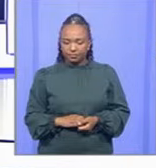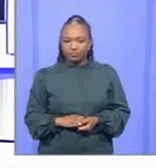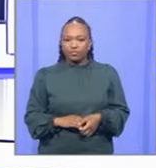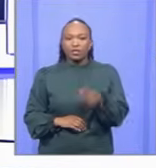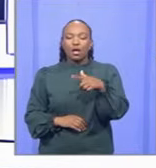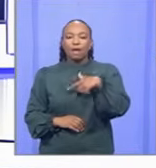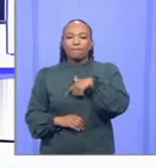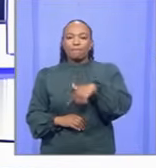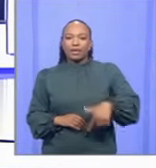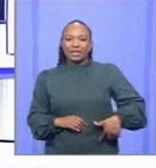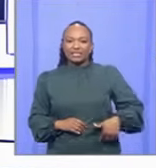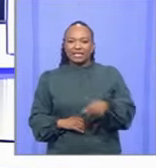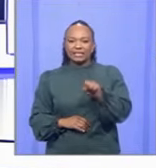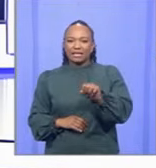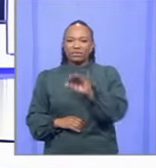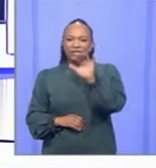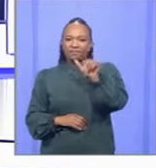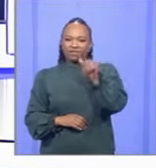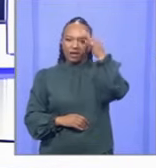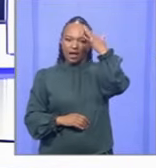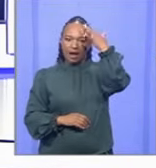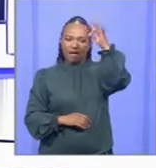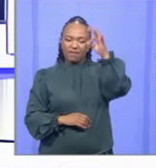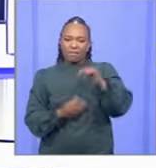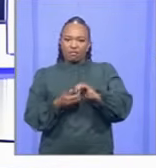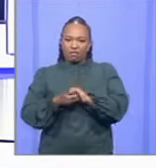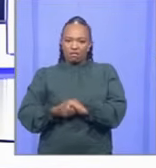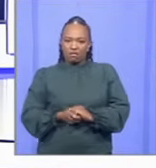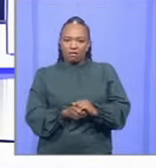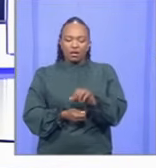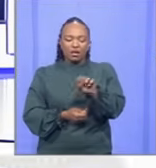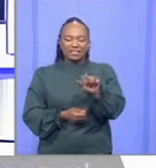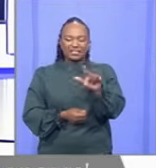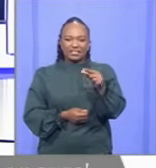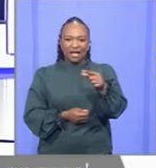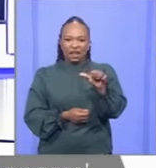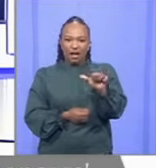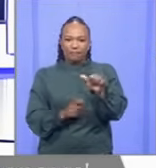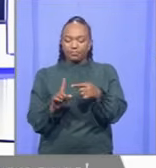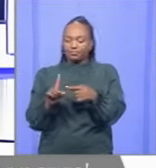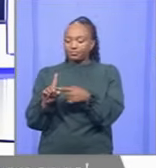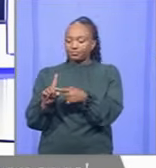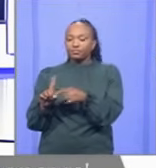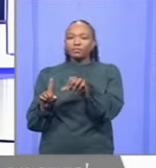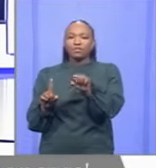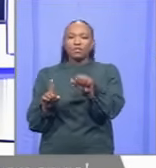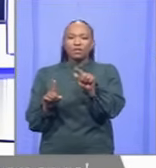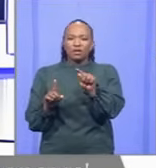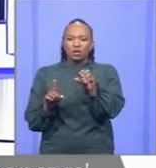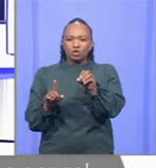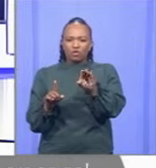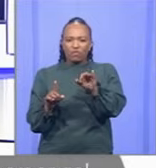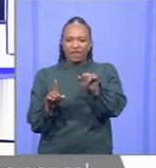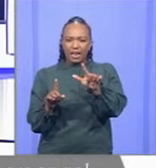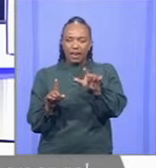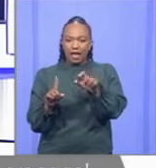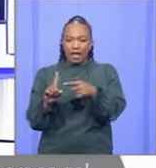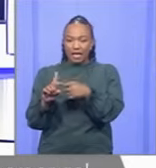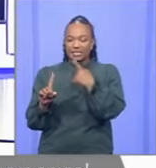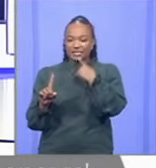Mopresidente wa South African Government Association SALGA Peggy Stofile o re ba nyaka thušo ya potlako ya makala